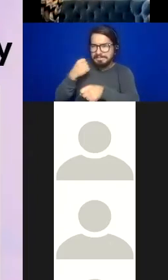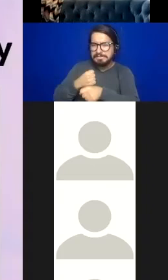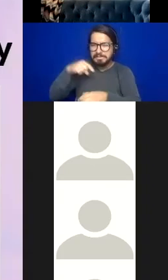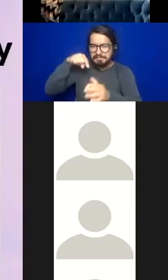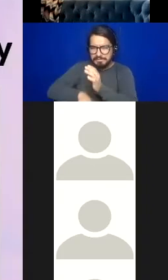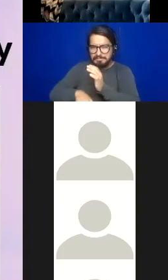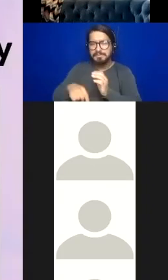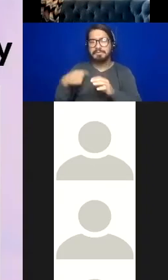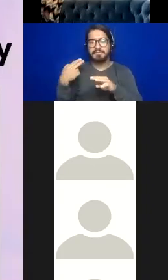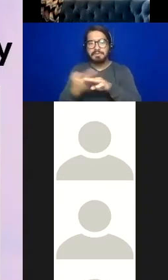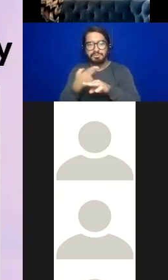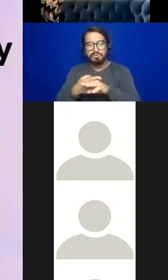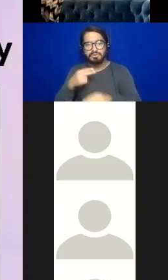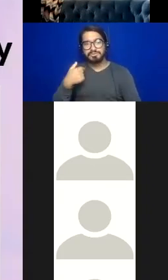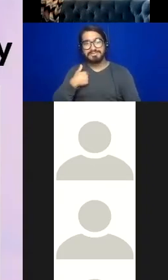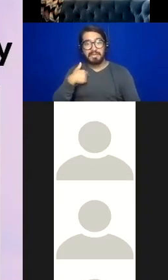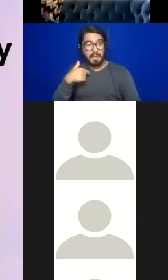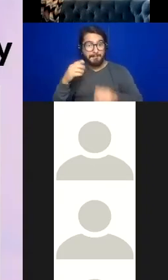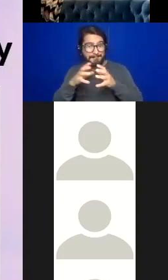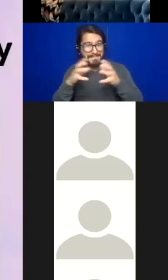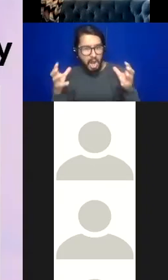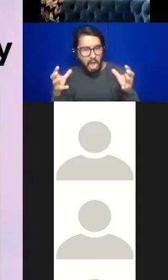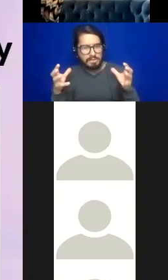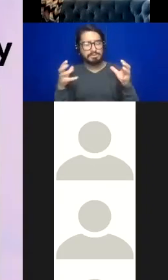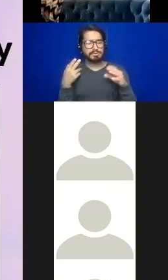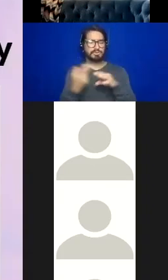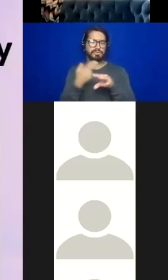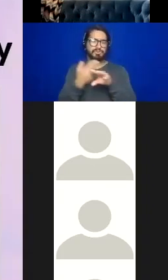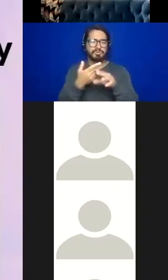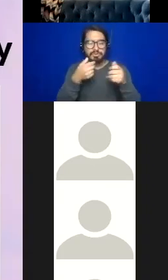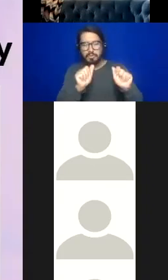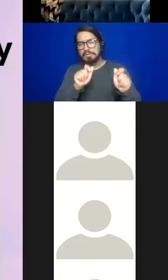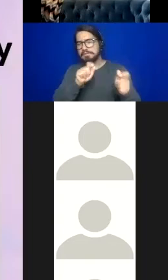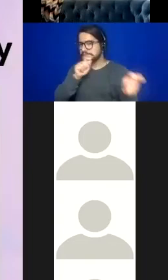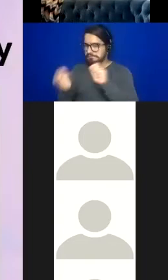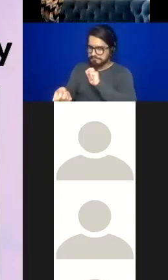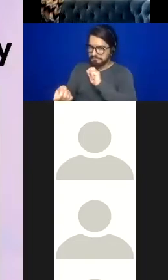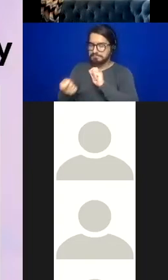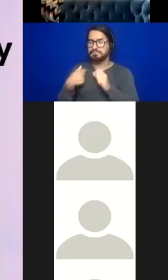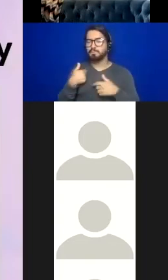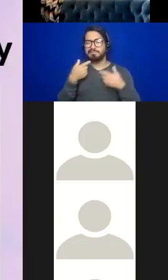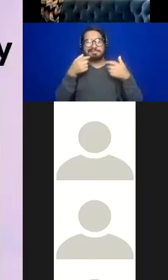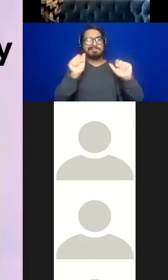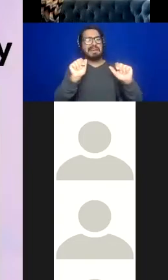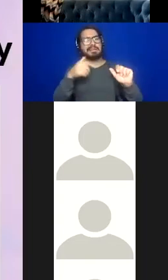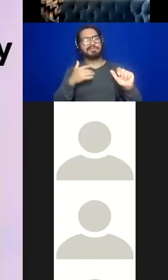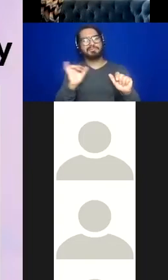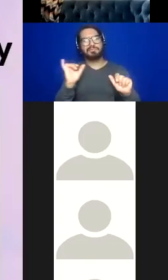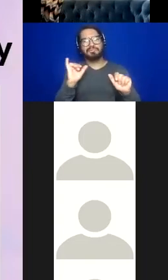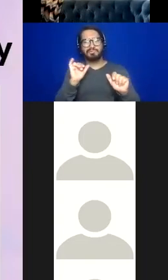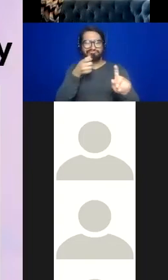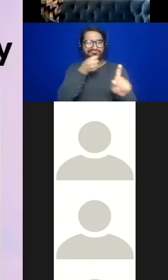word a lot, so I'll try to not do that. I'm excited to just make a channel where we can be ourselves. I think it's really beautiful